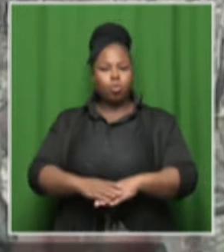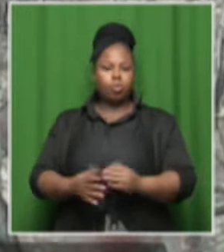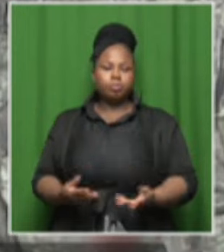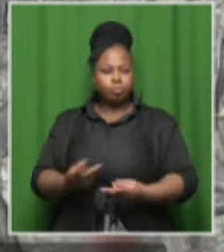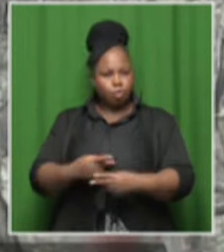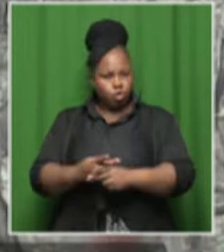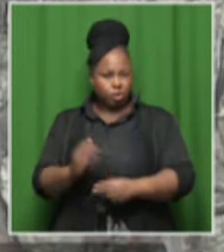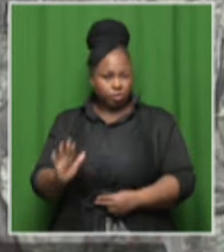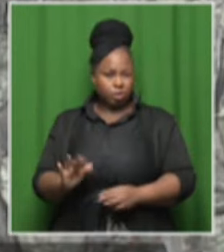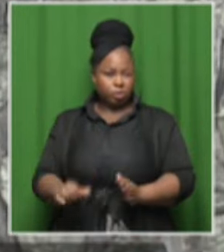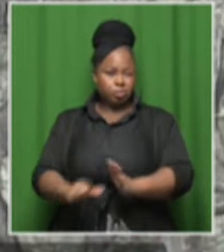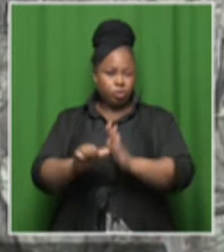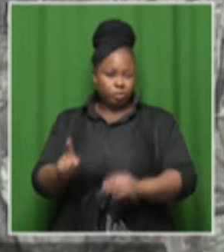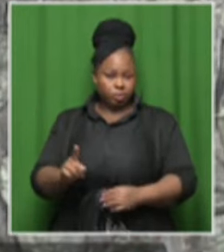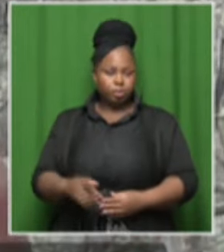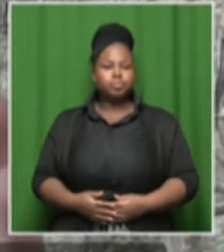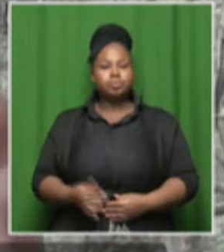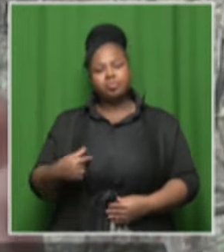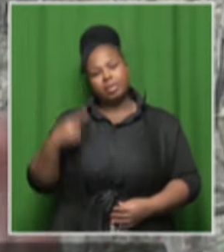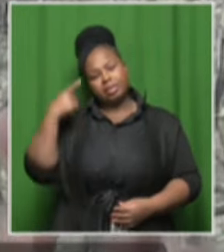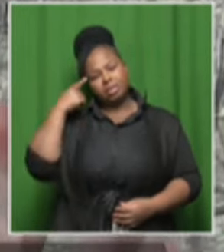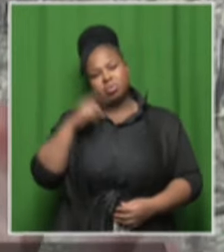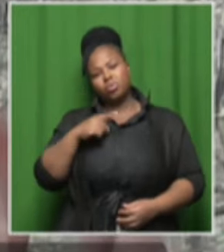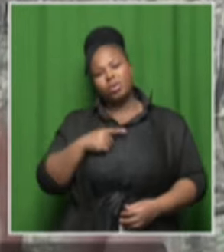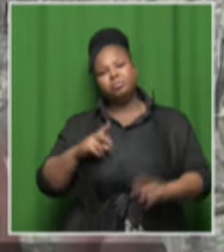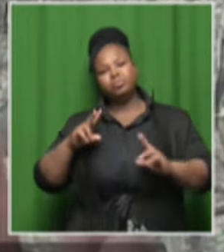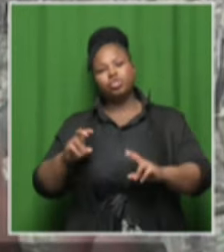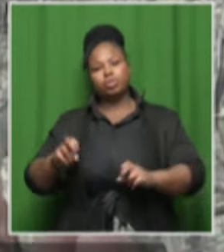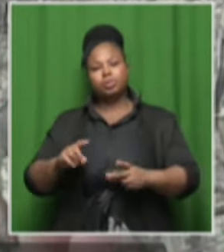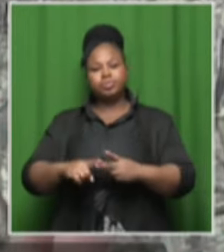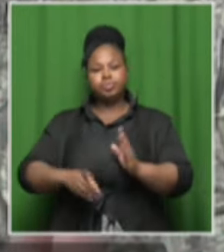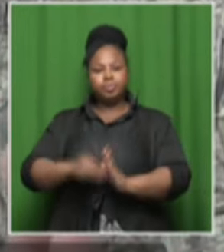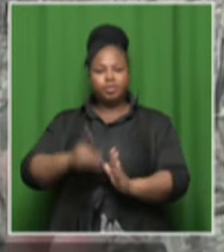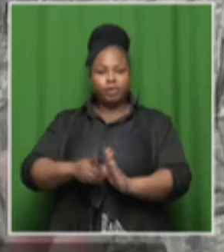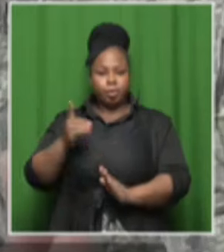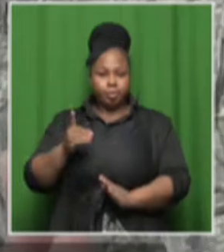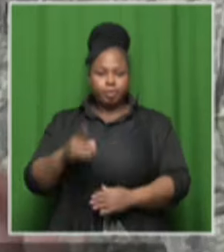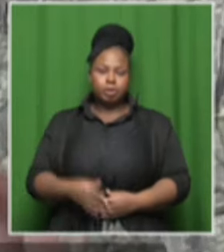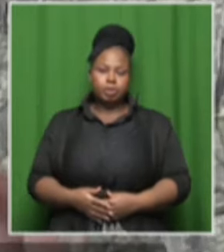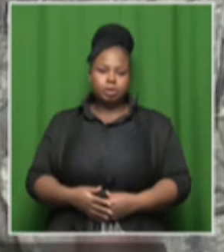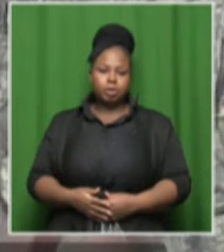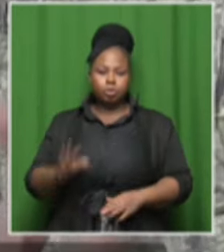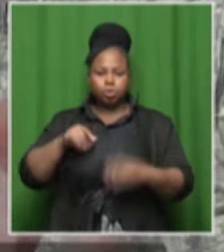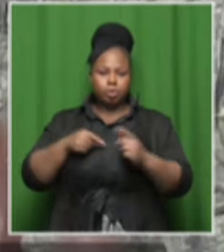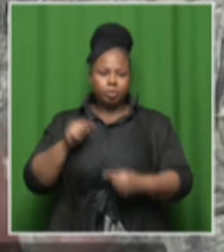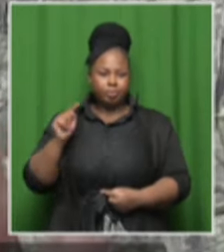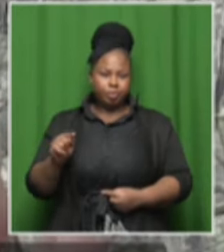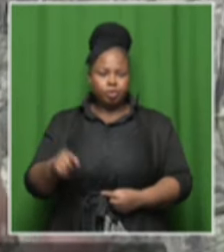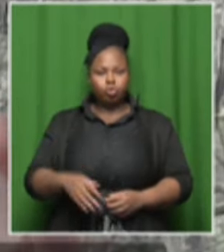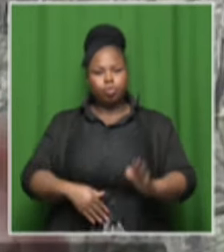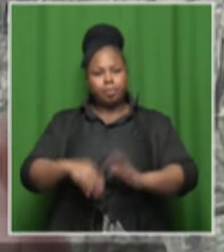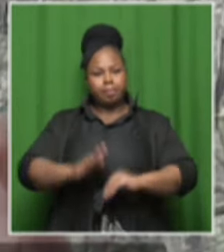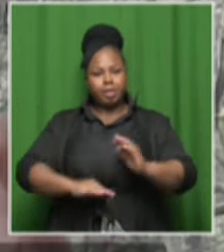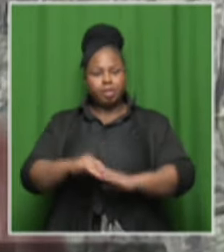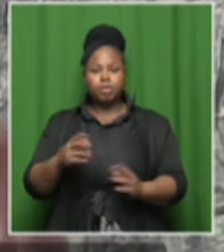certainly a big part of it. I think there is this concept of research and development that helps build these new things. And how do